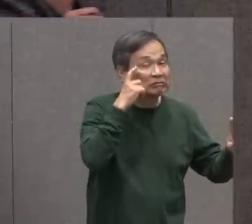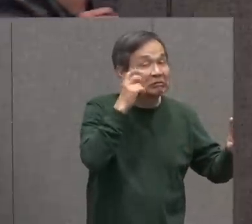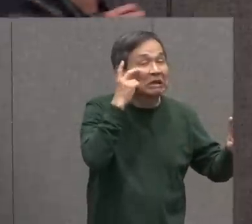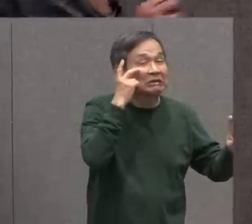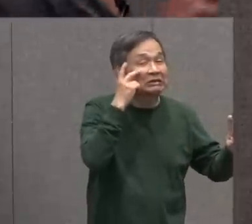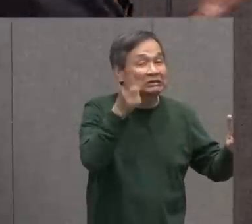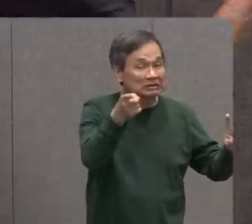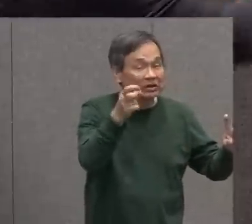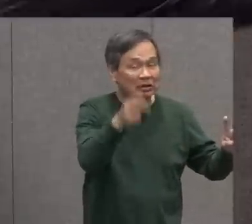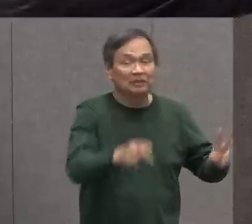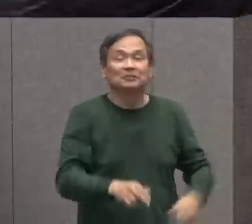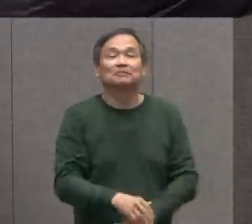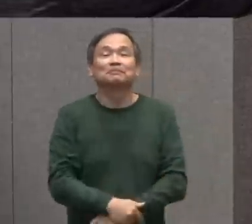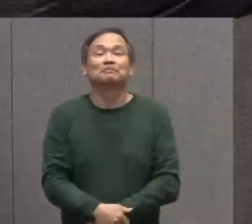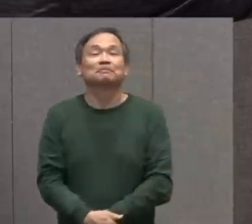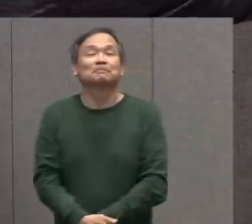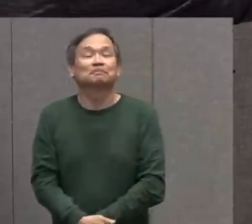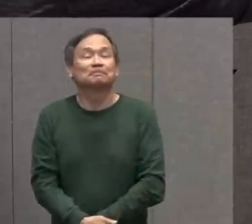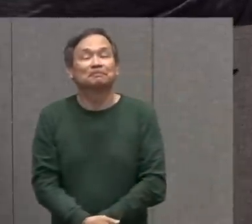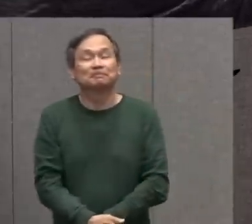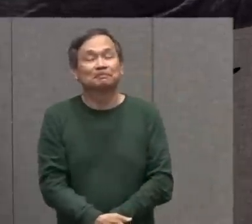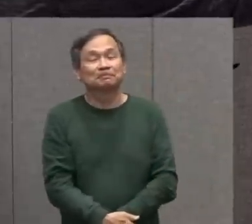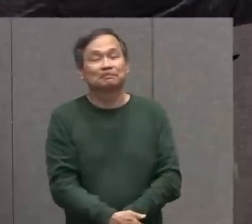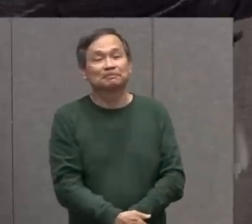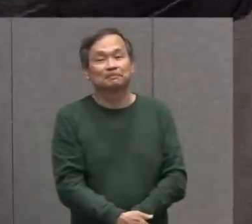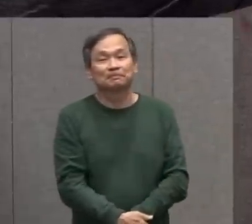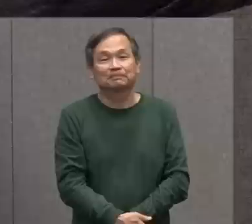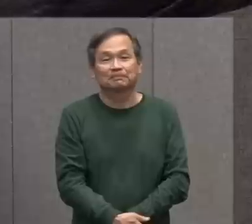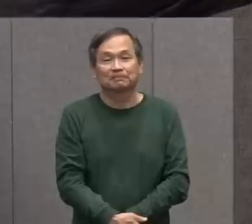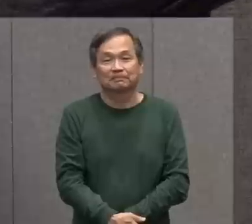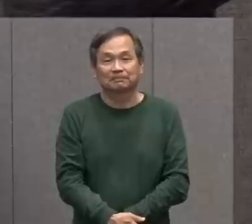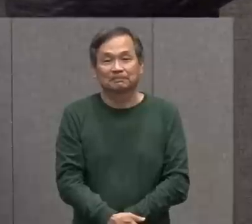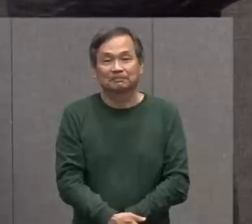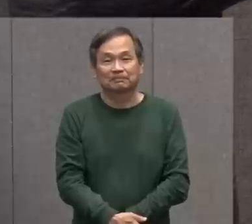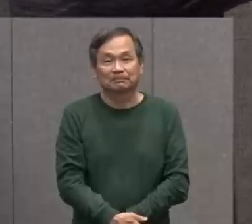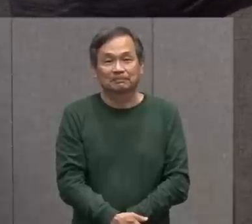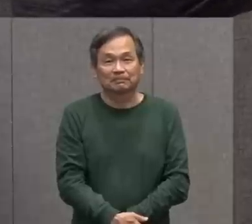have 2 2/3 hiding from us.